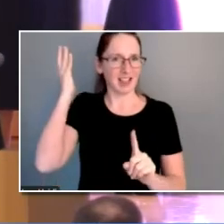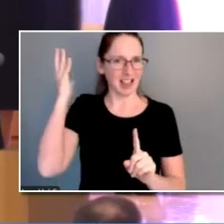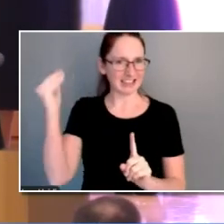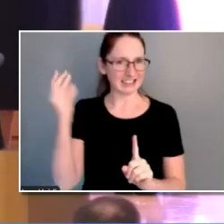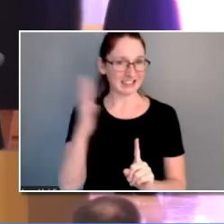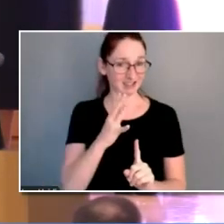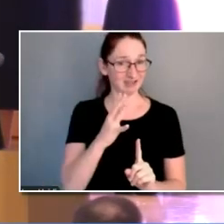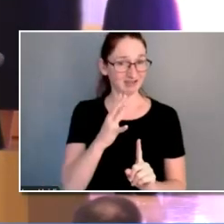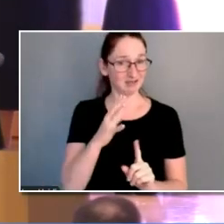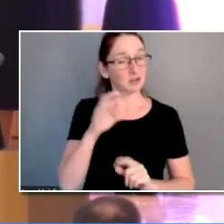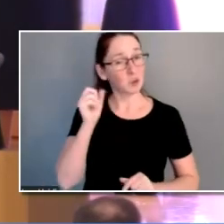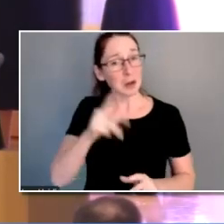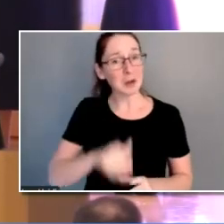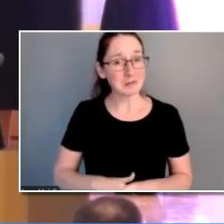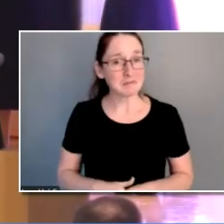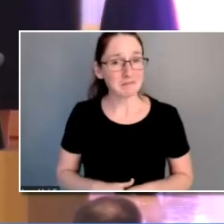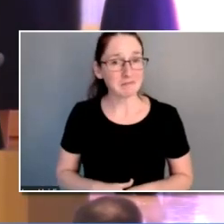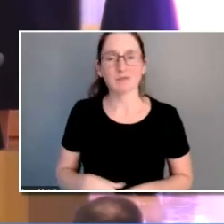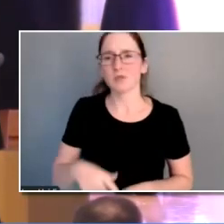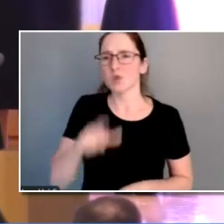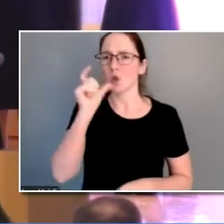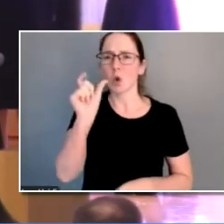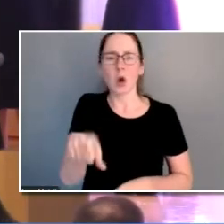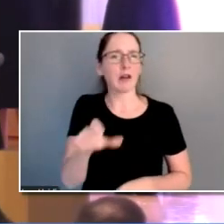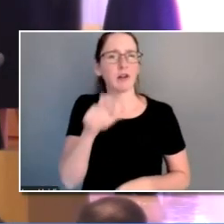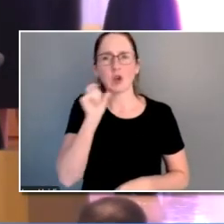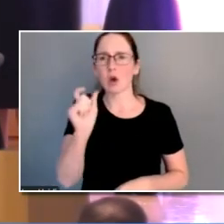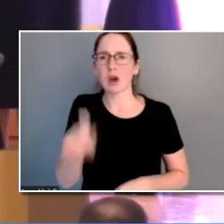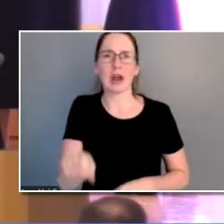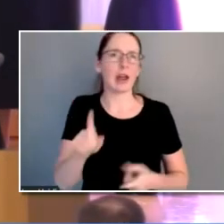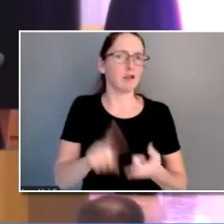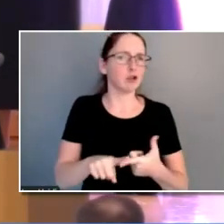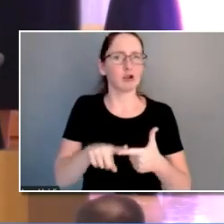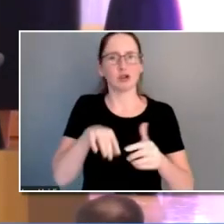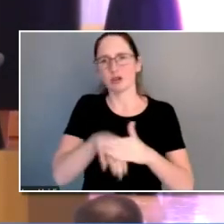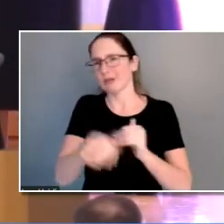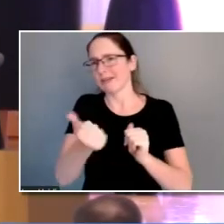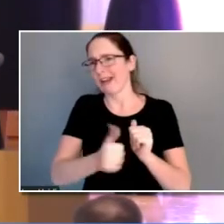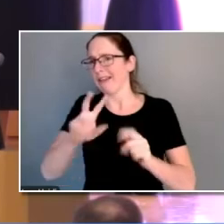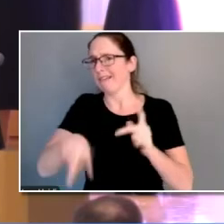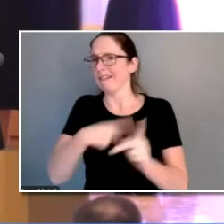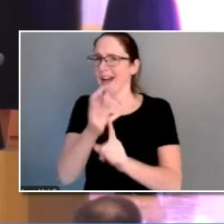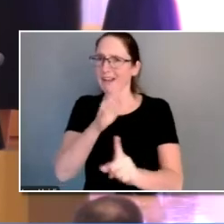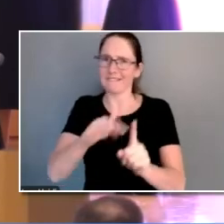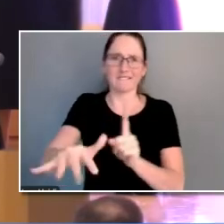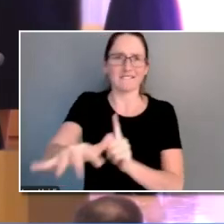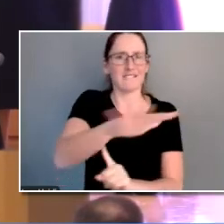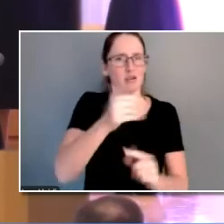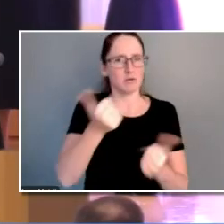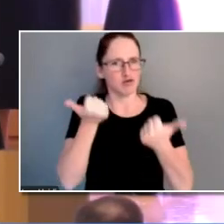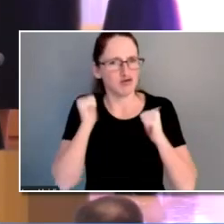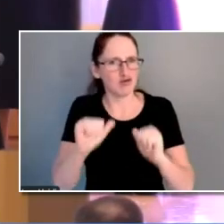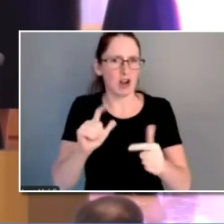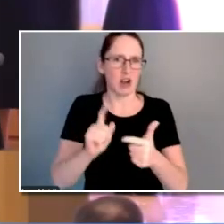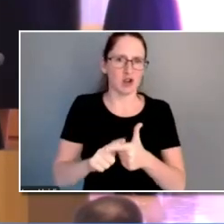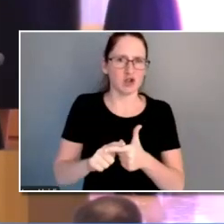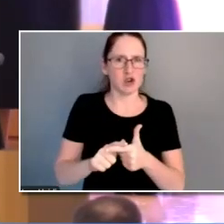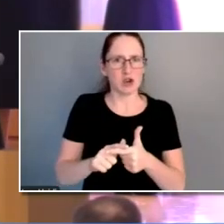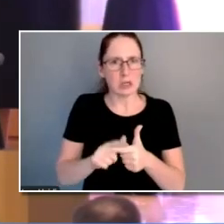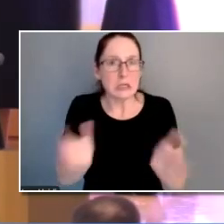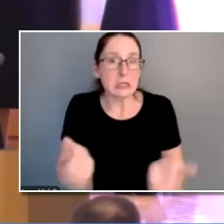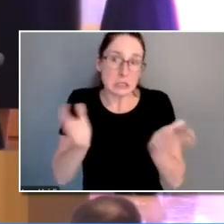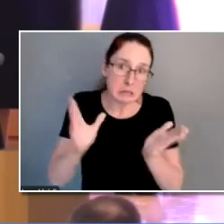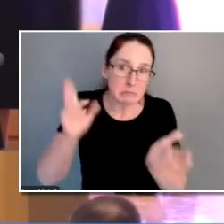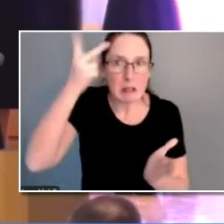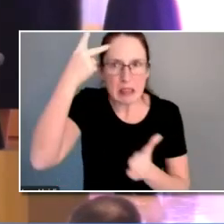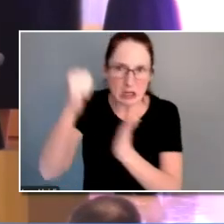Okay? You don't have to enter any type of environment trying to push a political agenda.